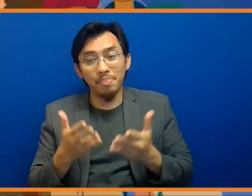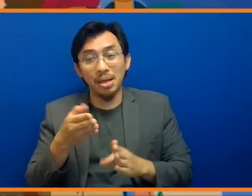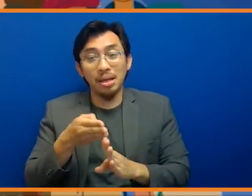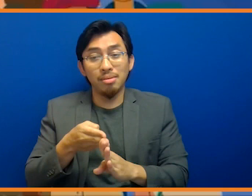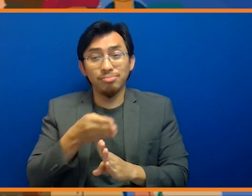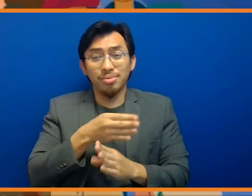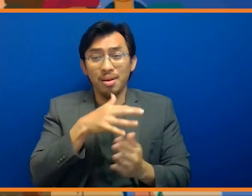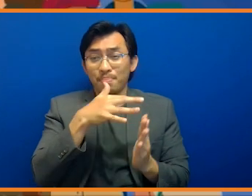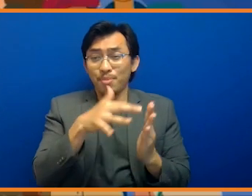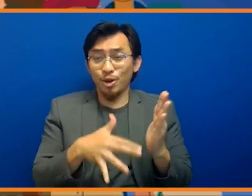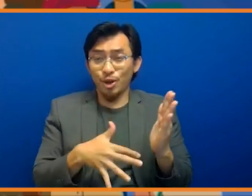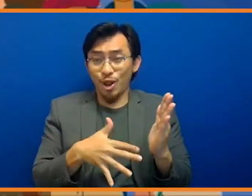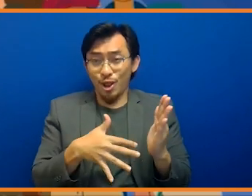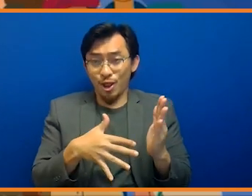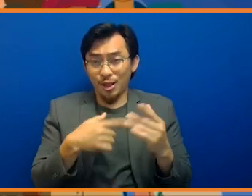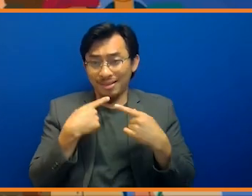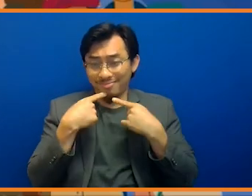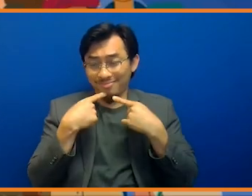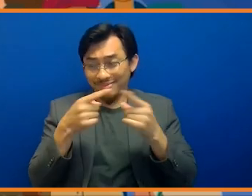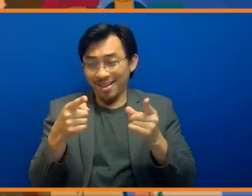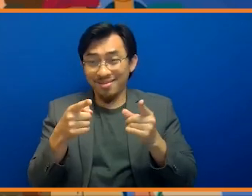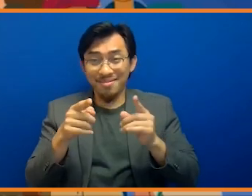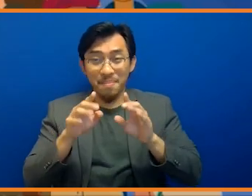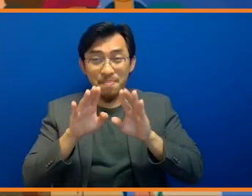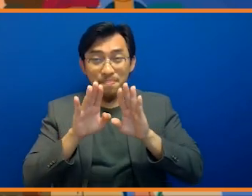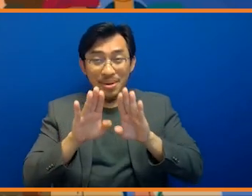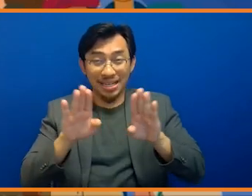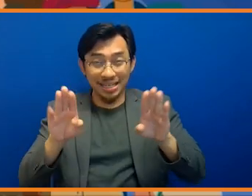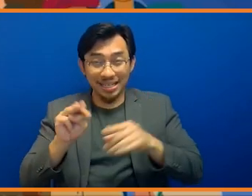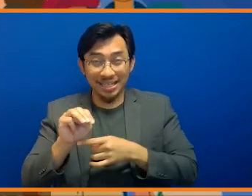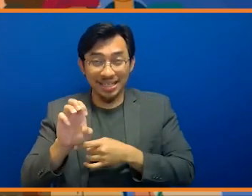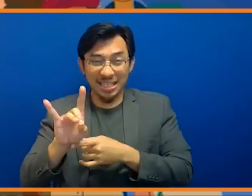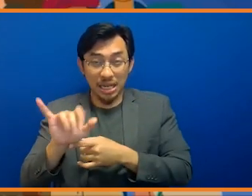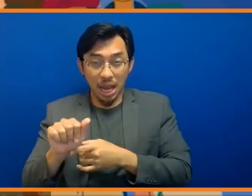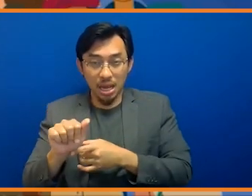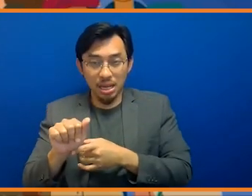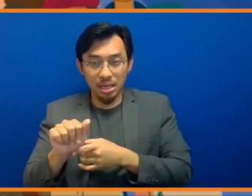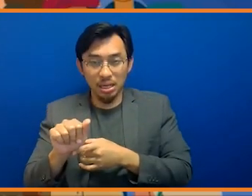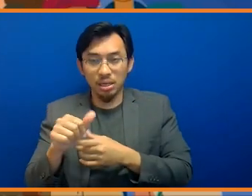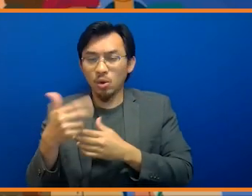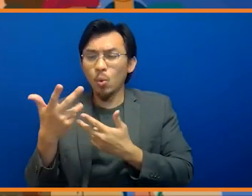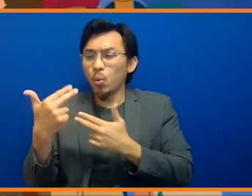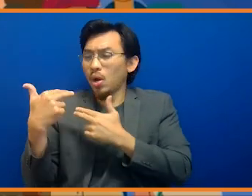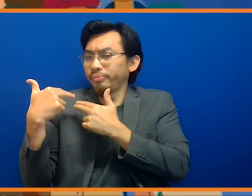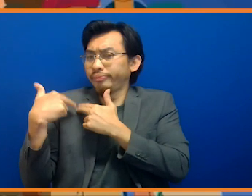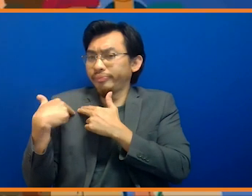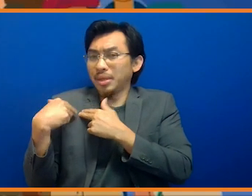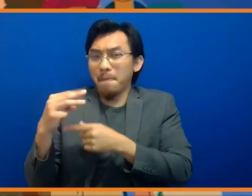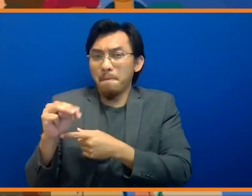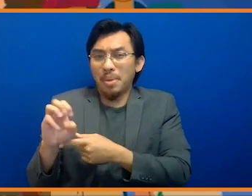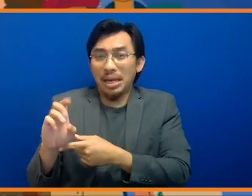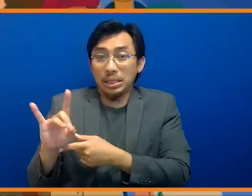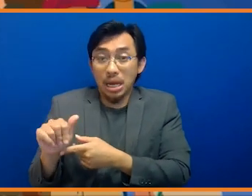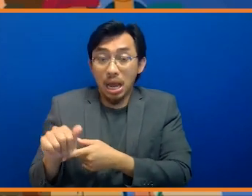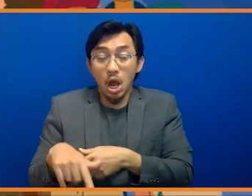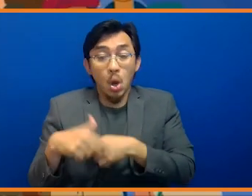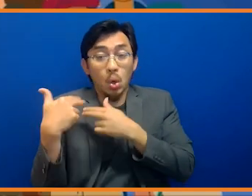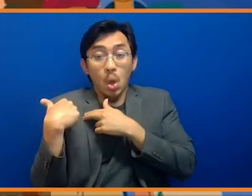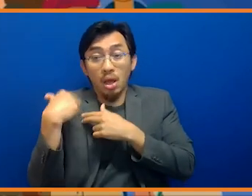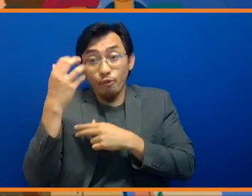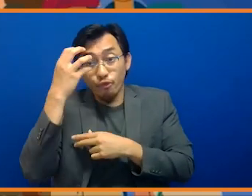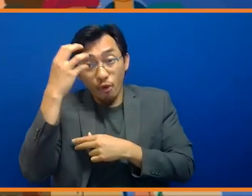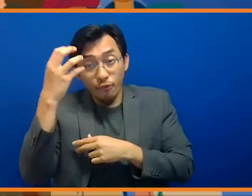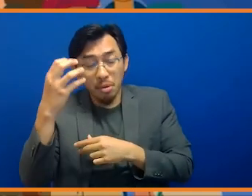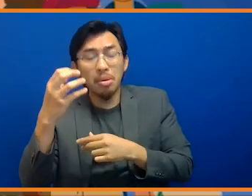also maybe the previous module telling about the media, yeah, the role of the media, the role of the government